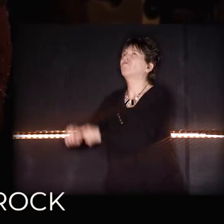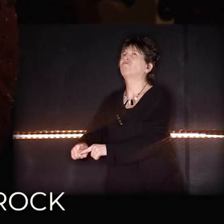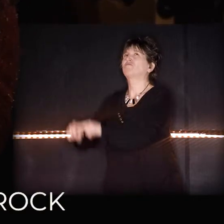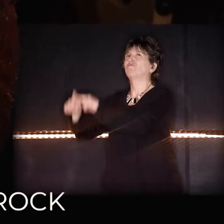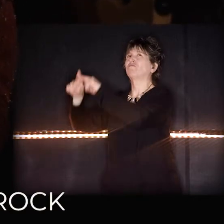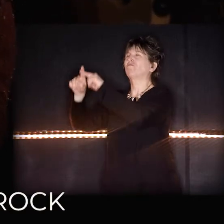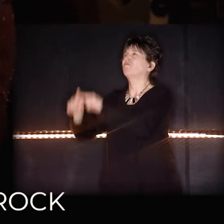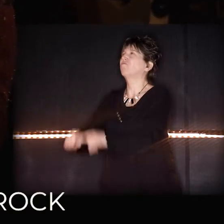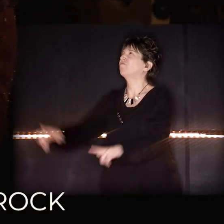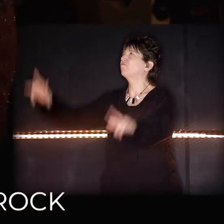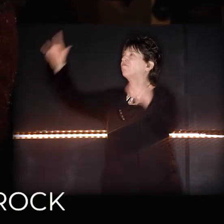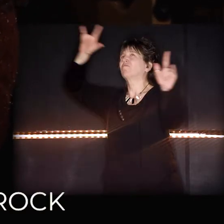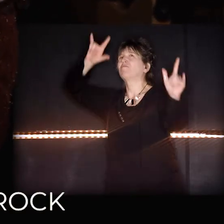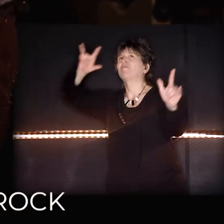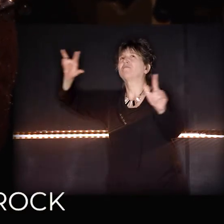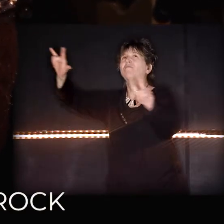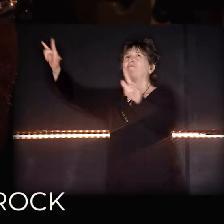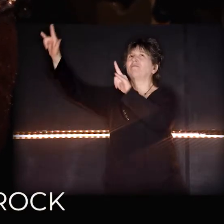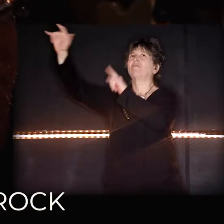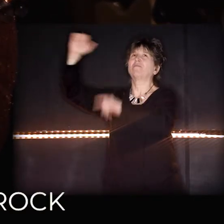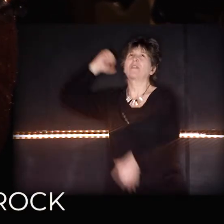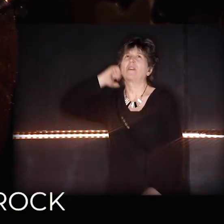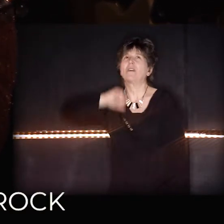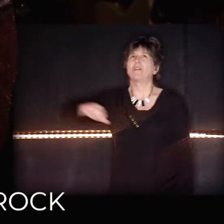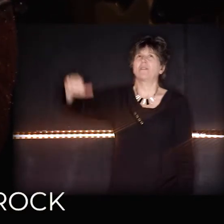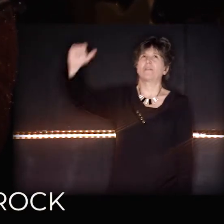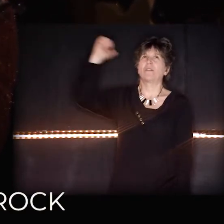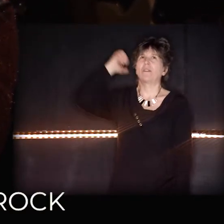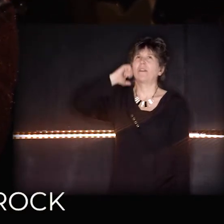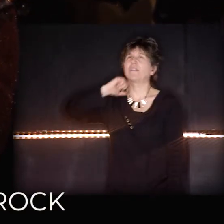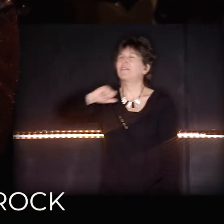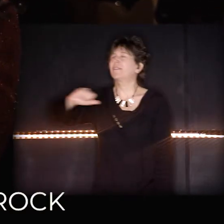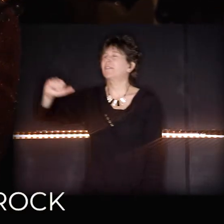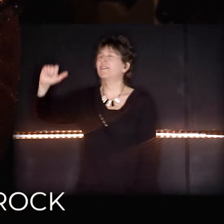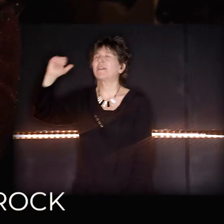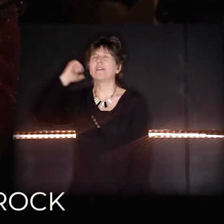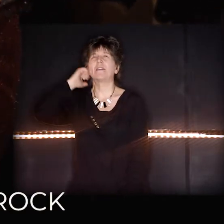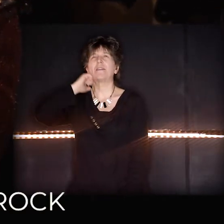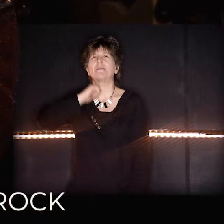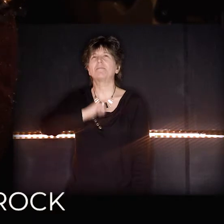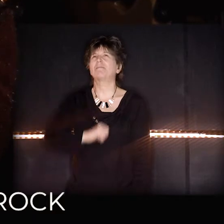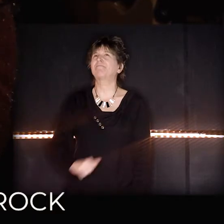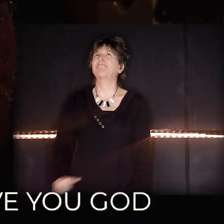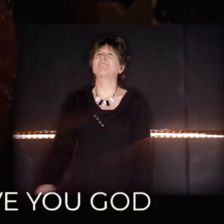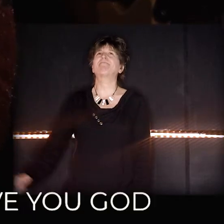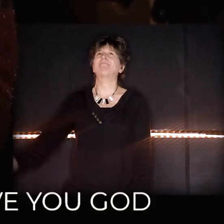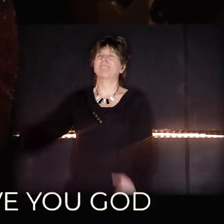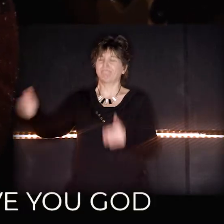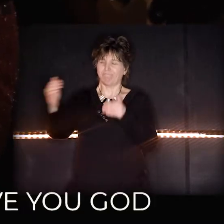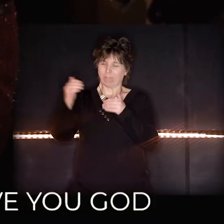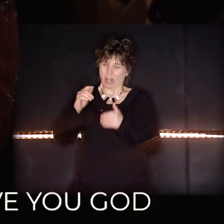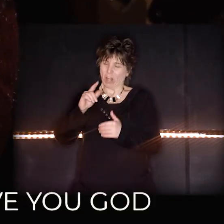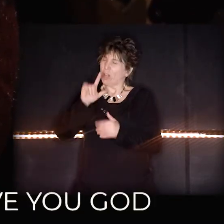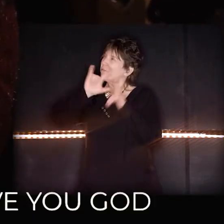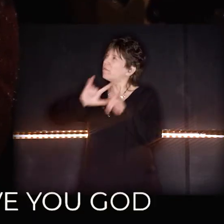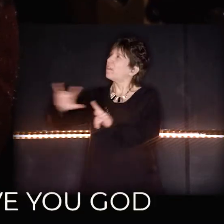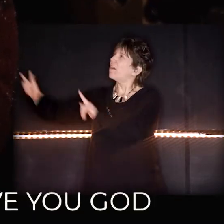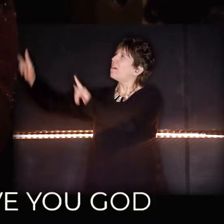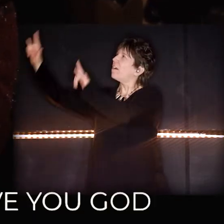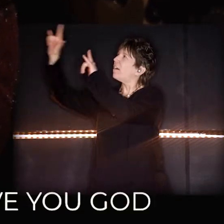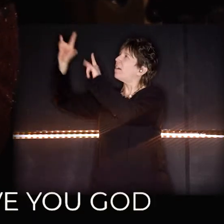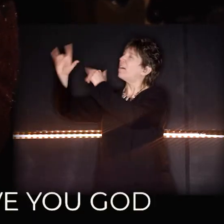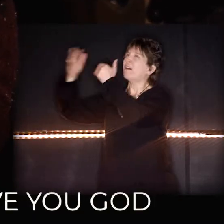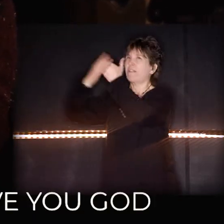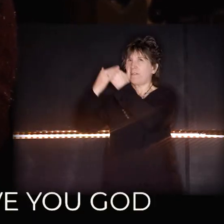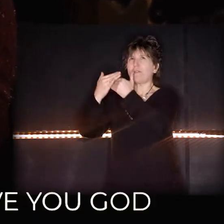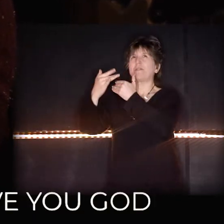shield, and I will love you, Lord, my rock, forever, all